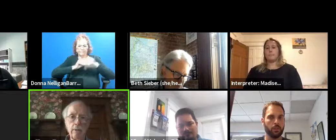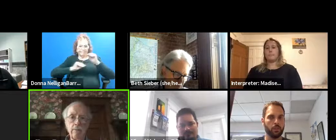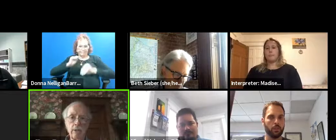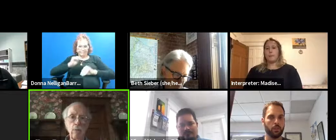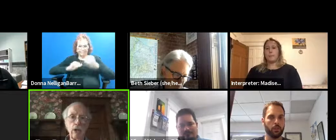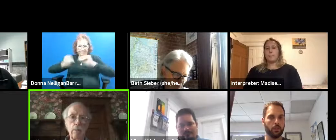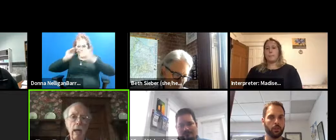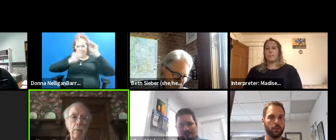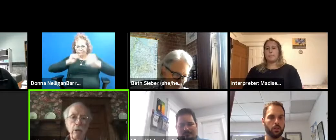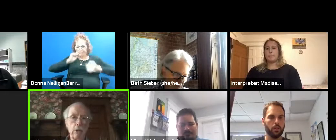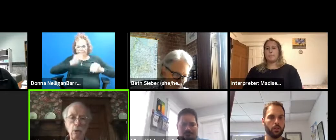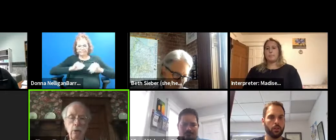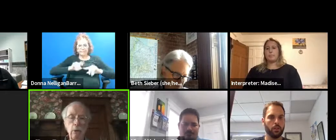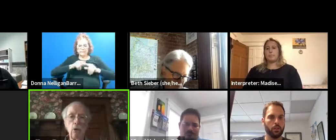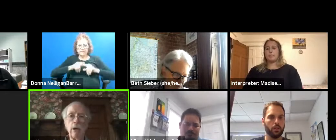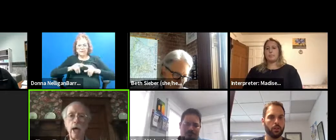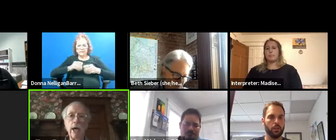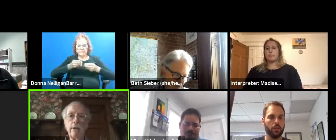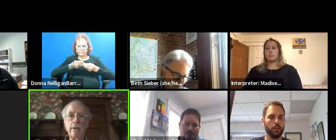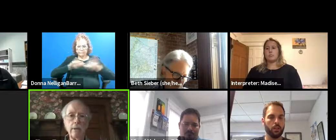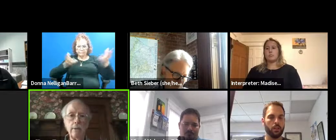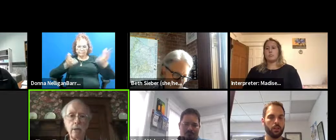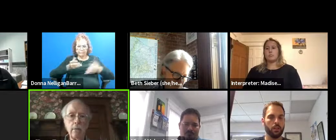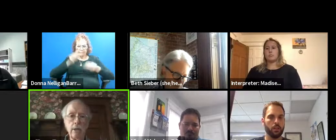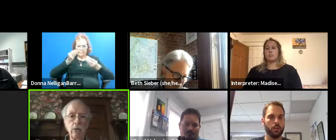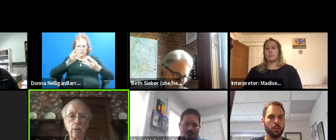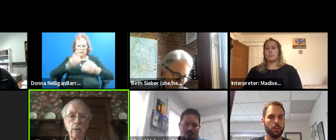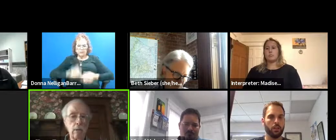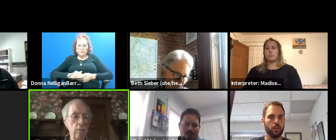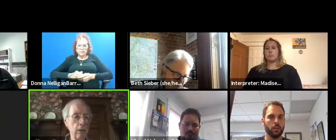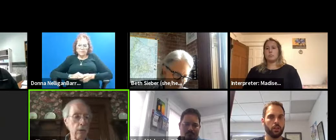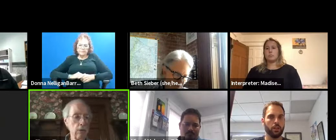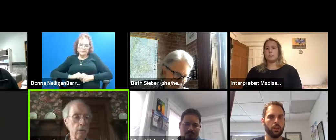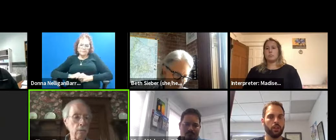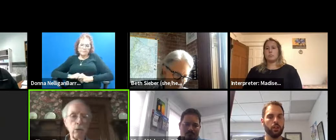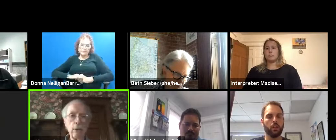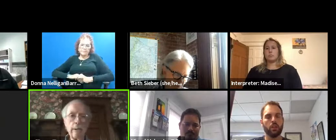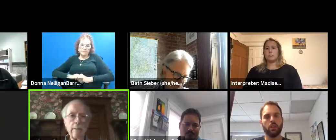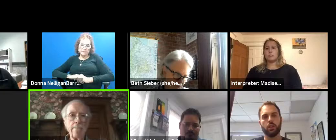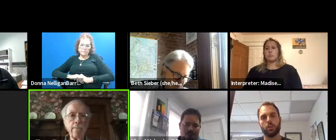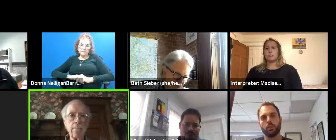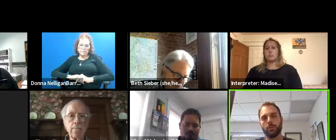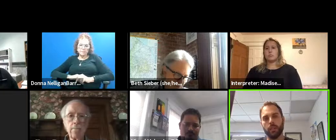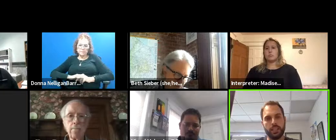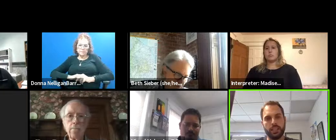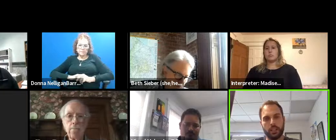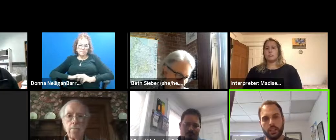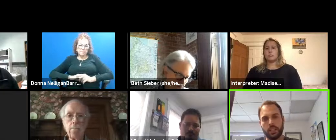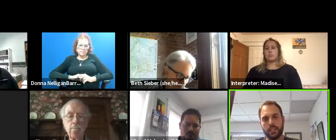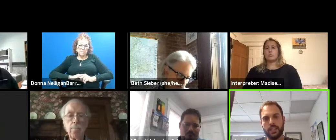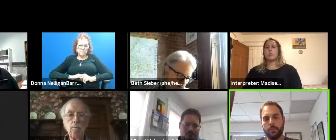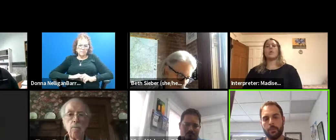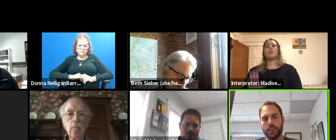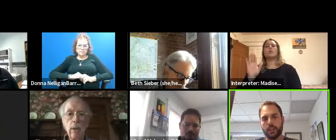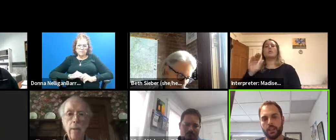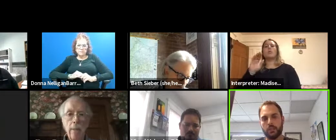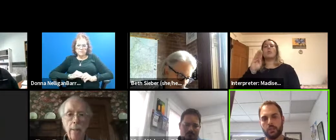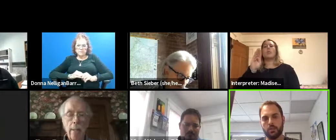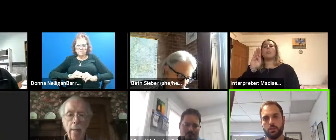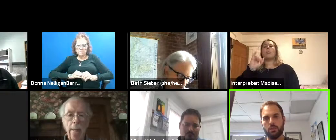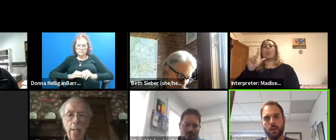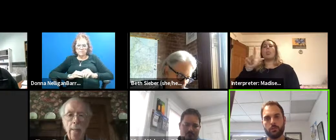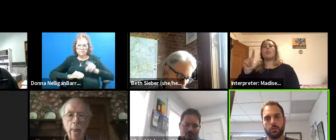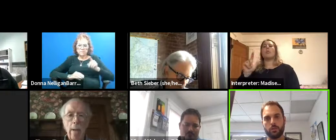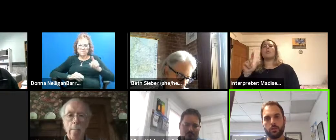hearing, which I'd be happy to do or not, depending on your pleasure. So, Bill, let's say hypothetically,